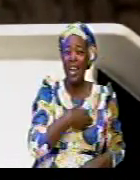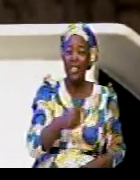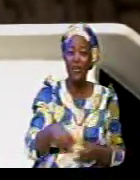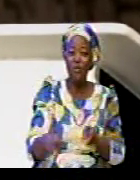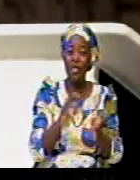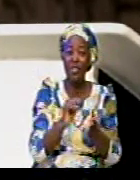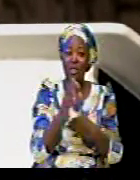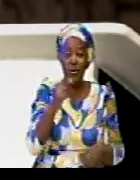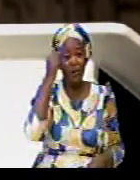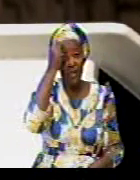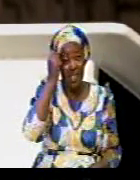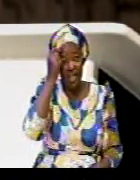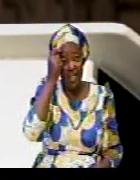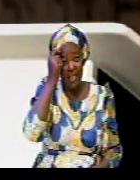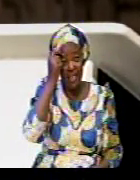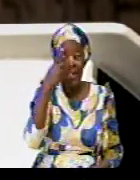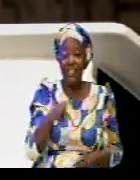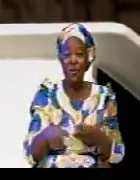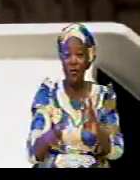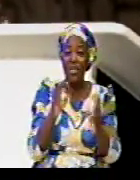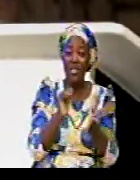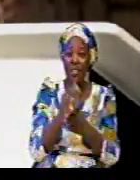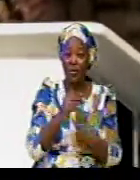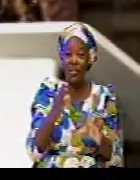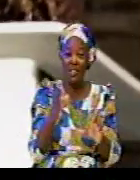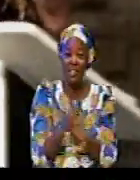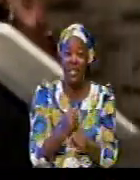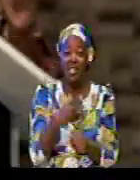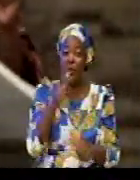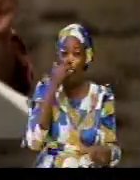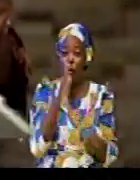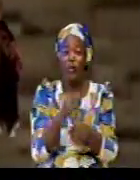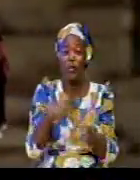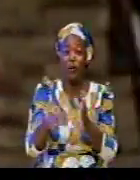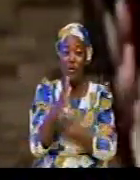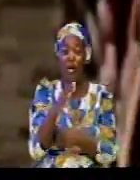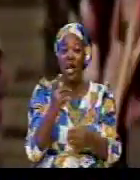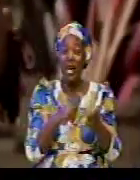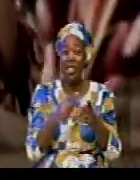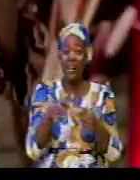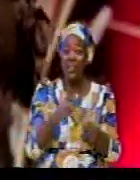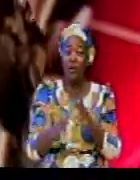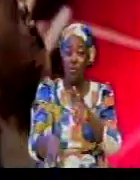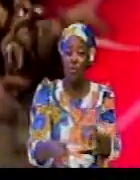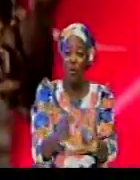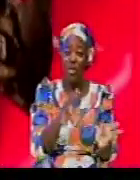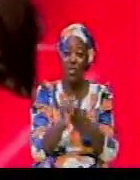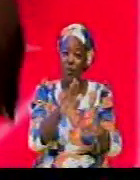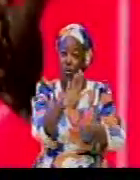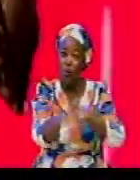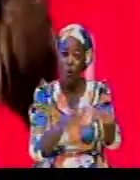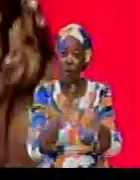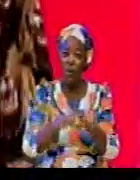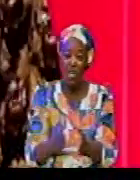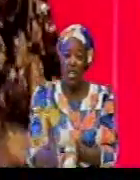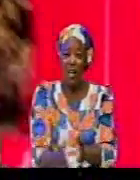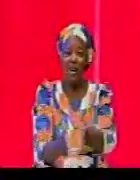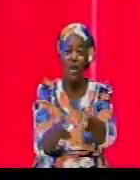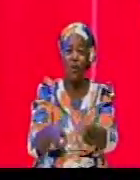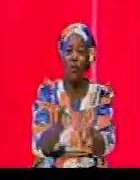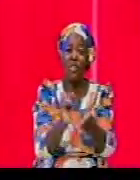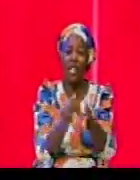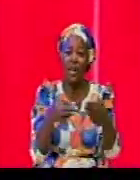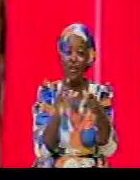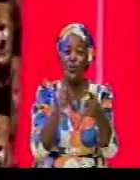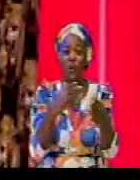again, you're a soldier of the cross. And the way you think, and the way you take the promise of God,